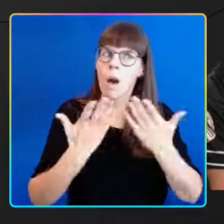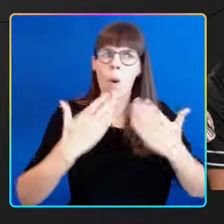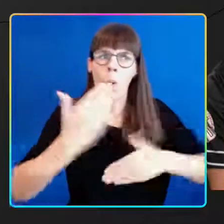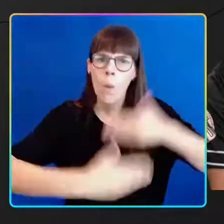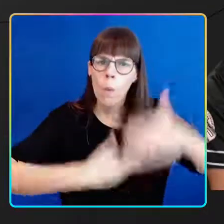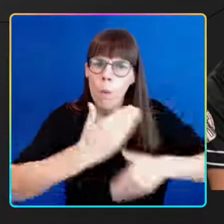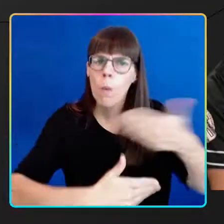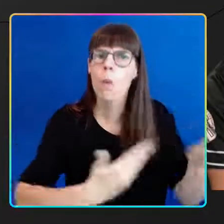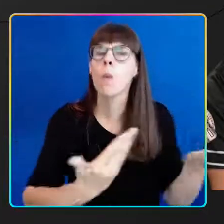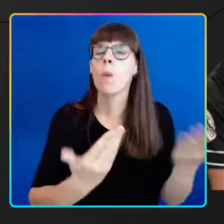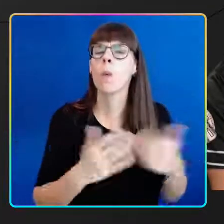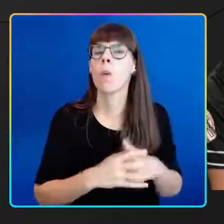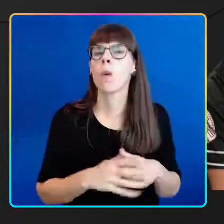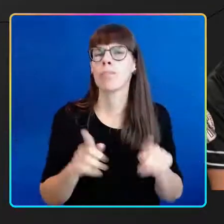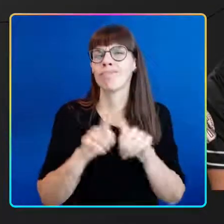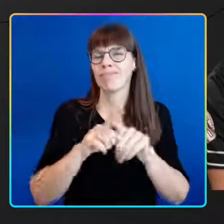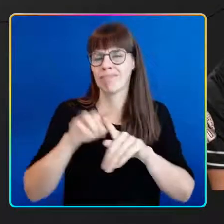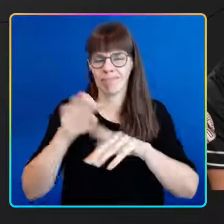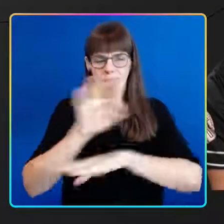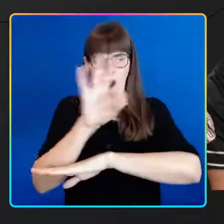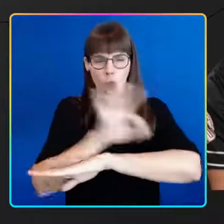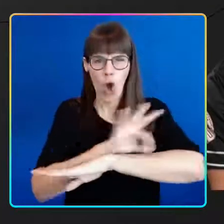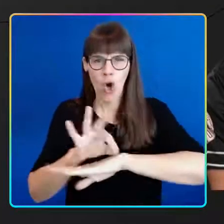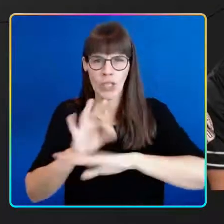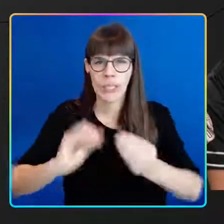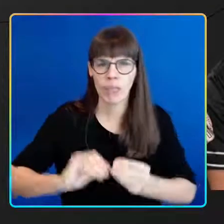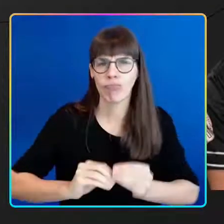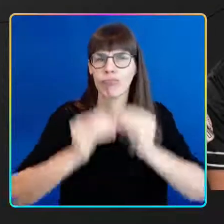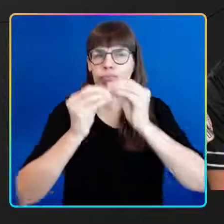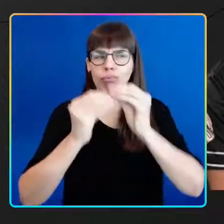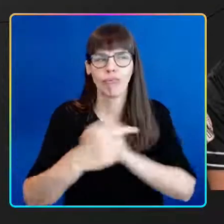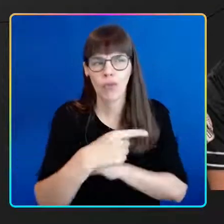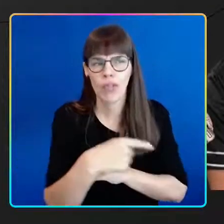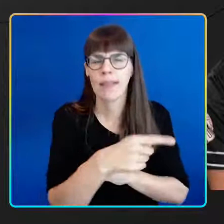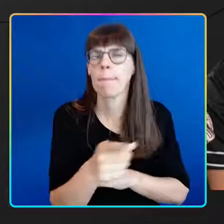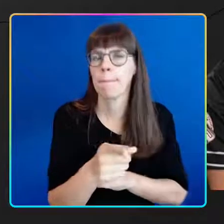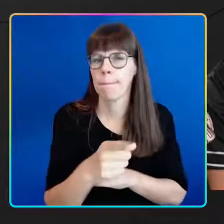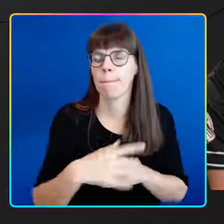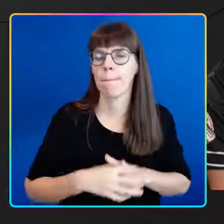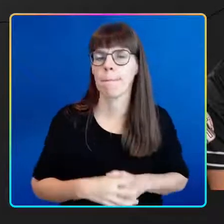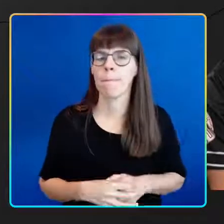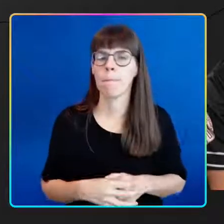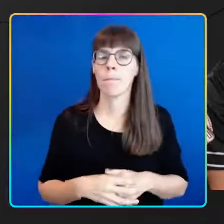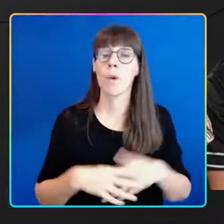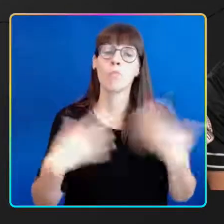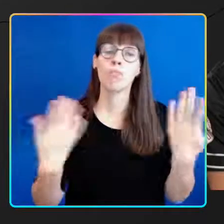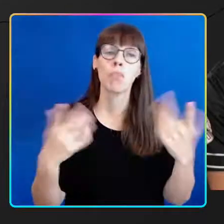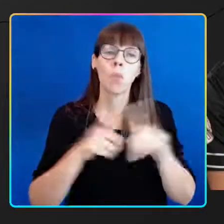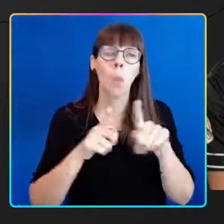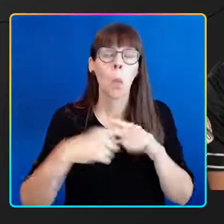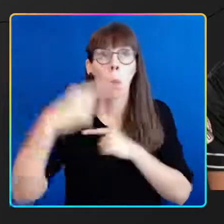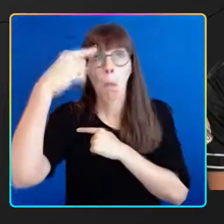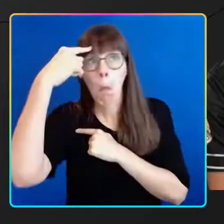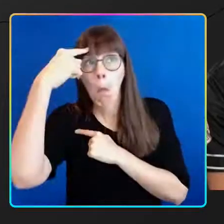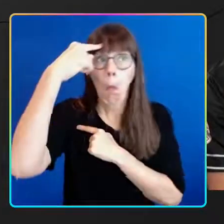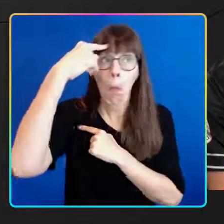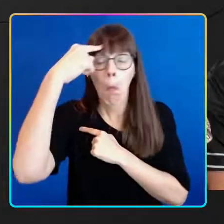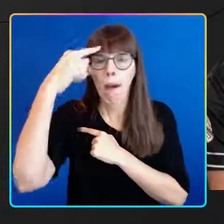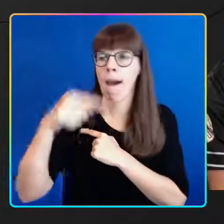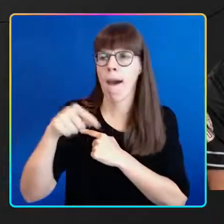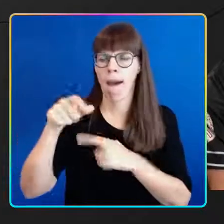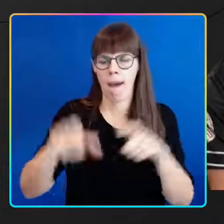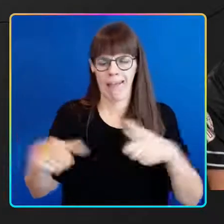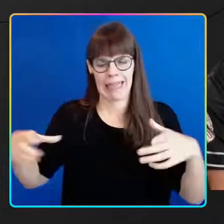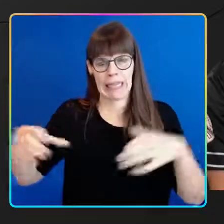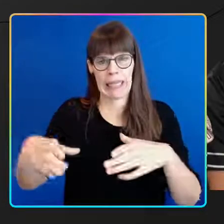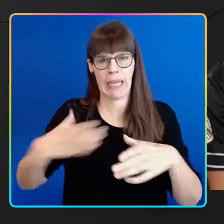some architecture for them, and sometimes also just thinking about recruitment, people that we need in our team, or